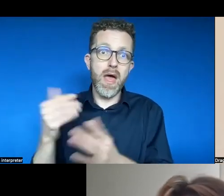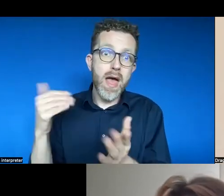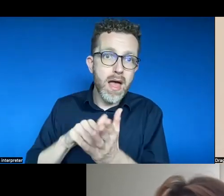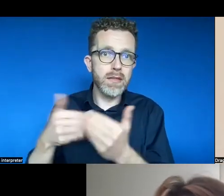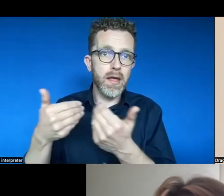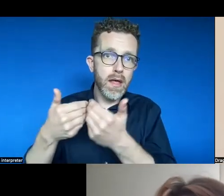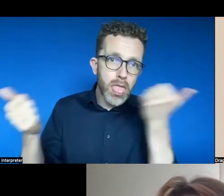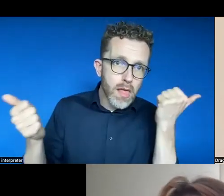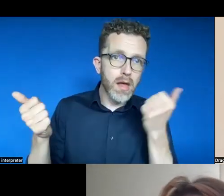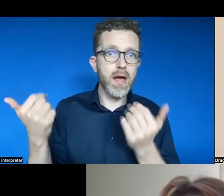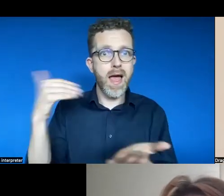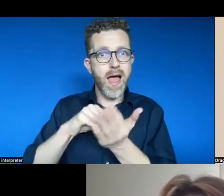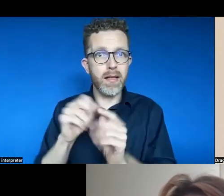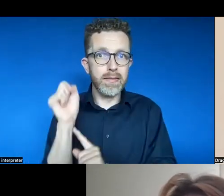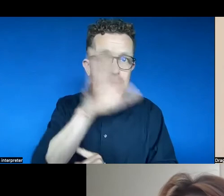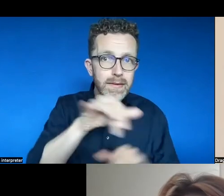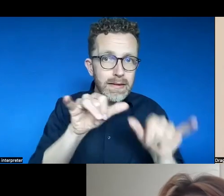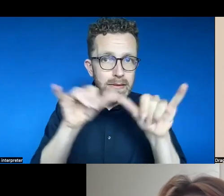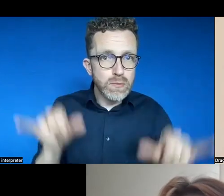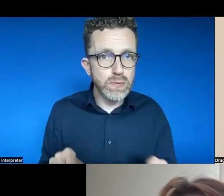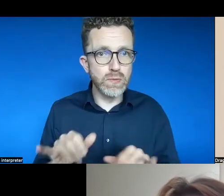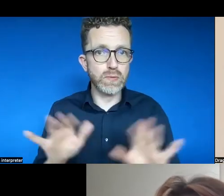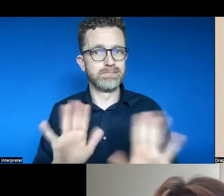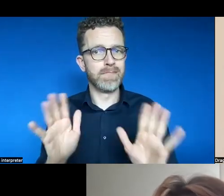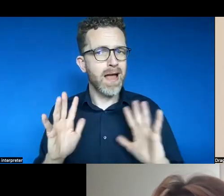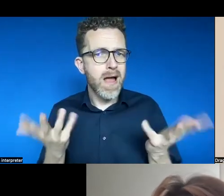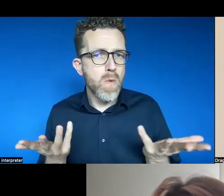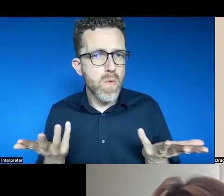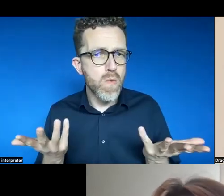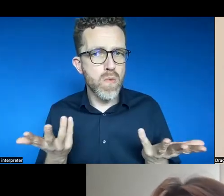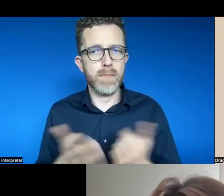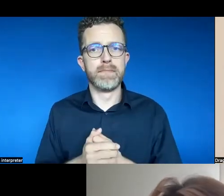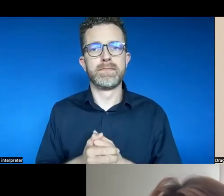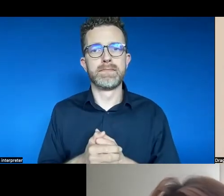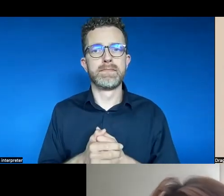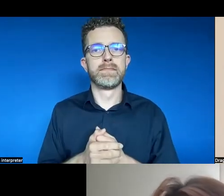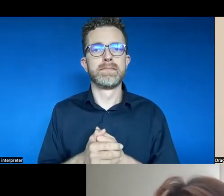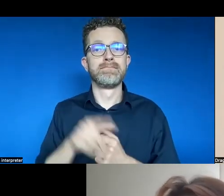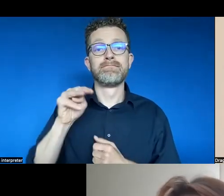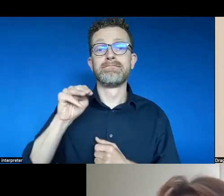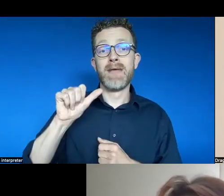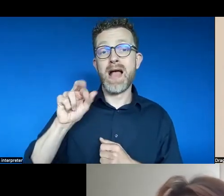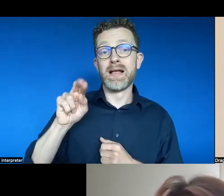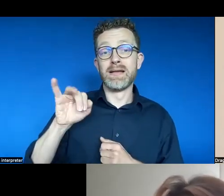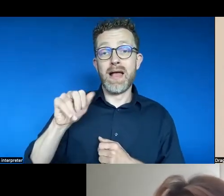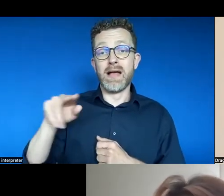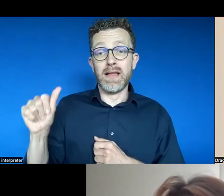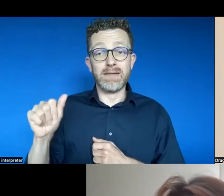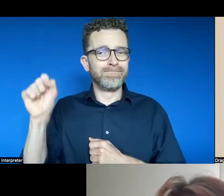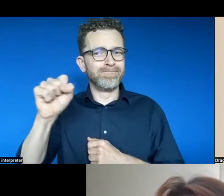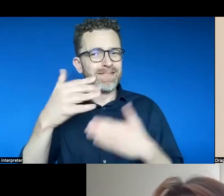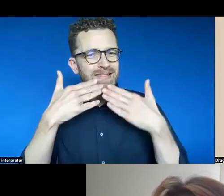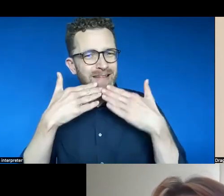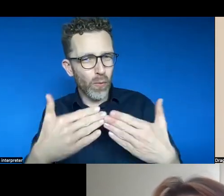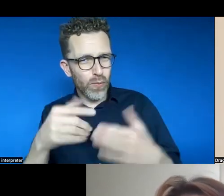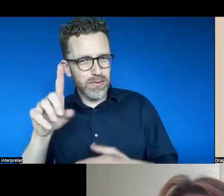cash transfers. The most important now is to develop services at the community levels and